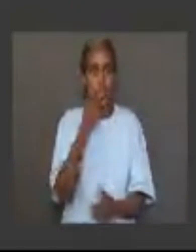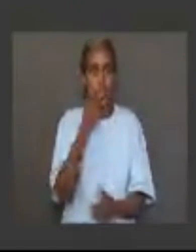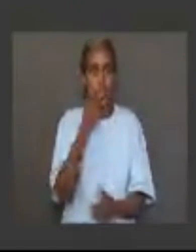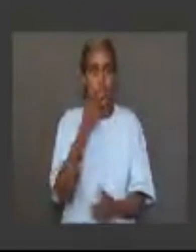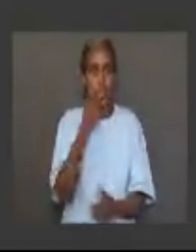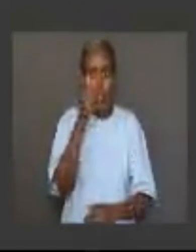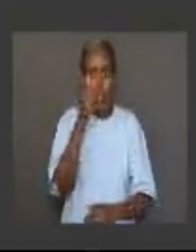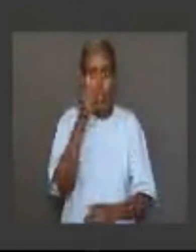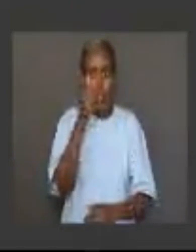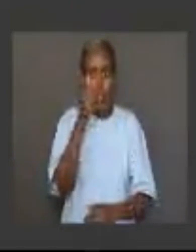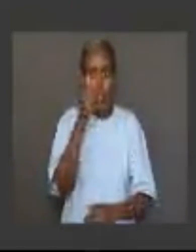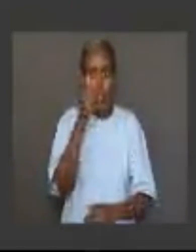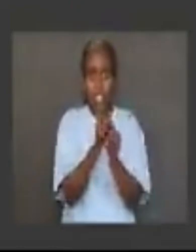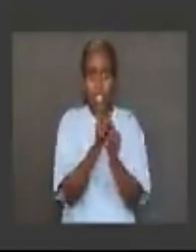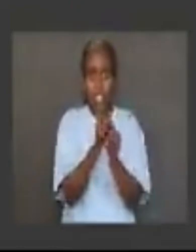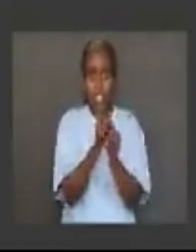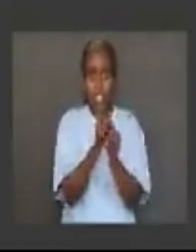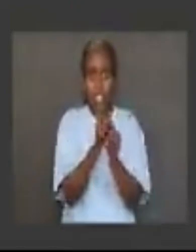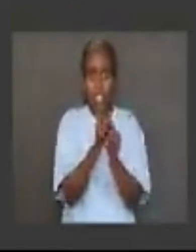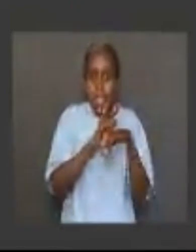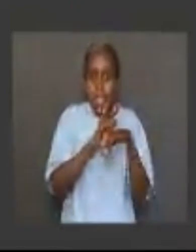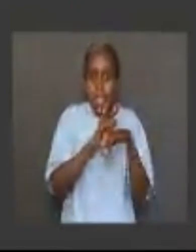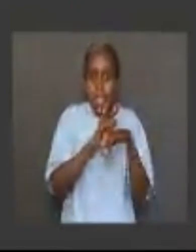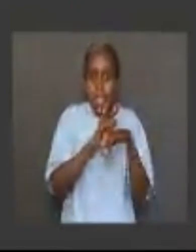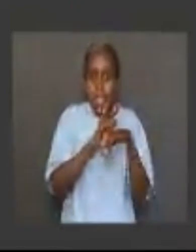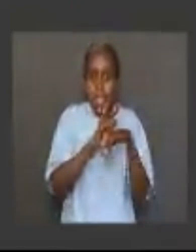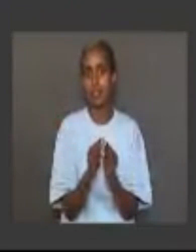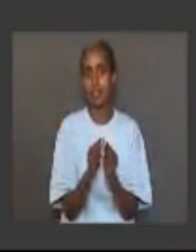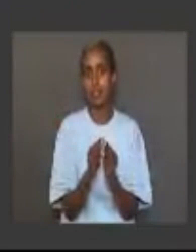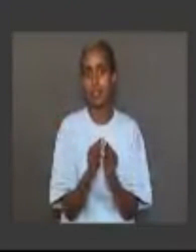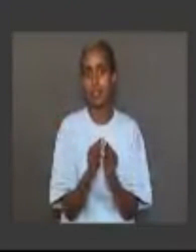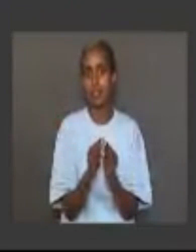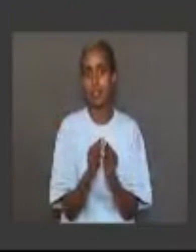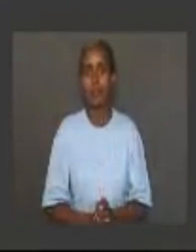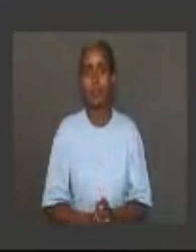intersection B is an empty set.